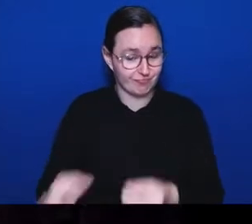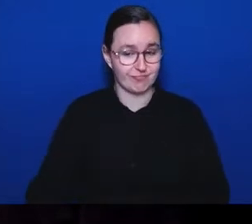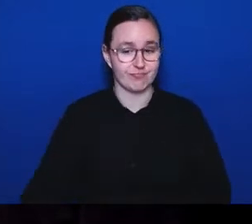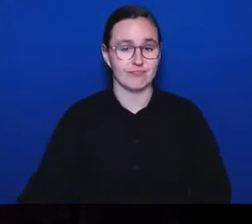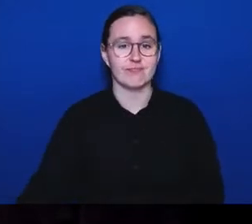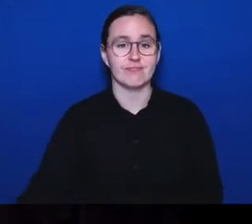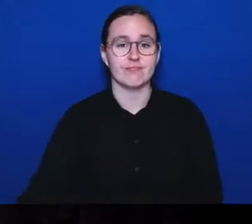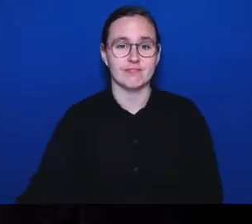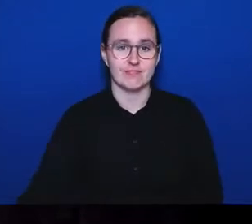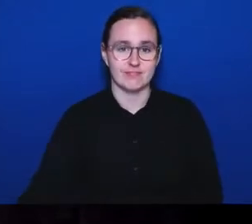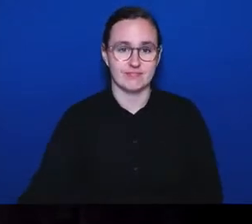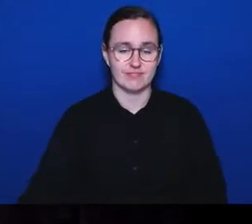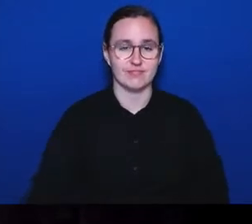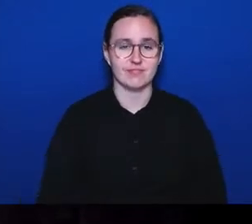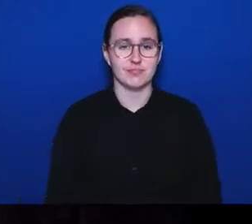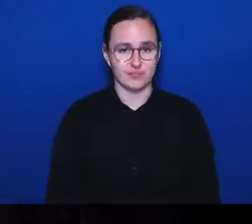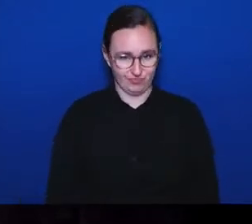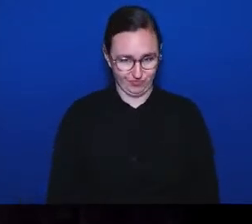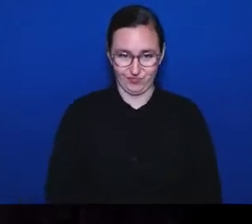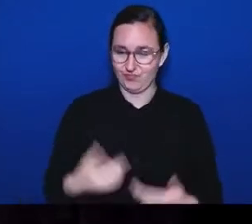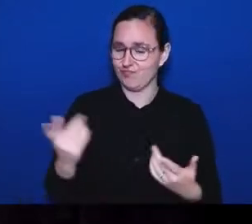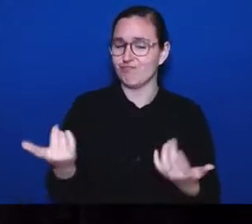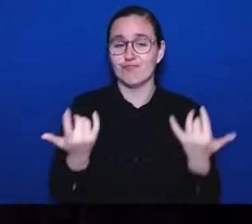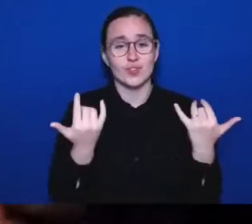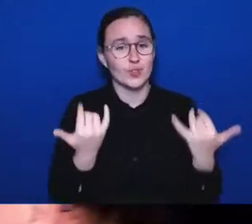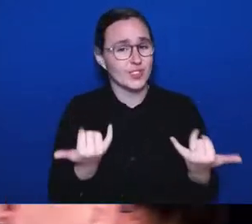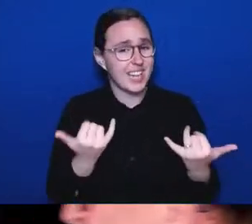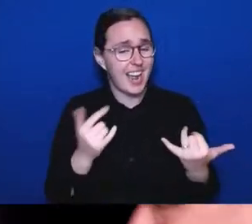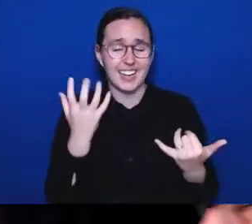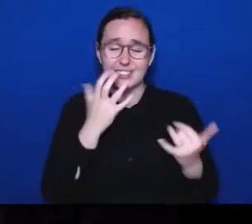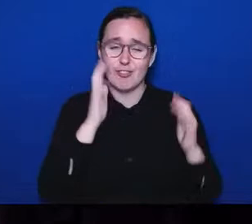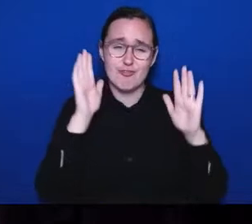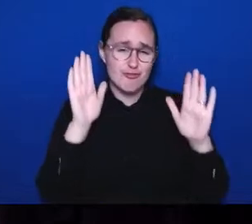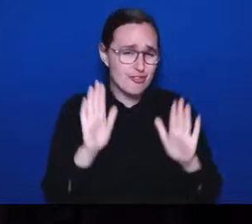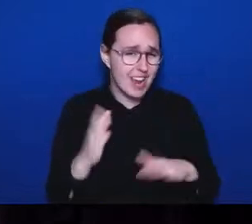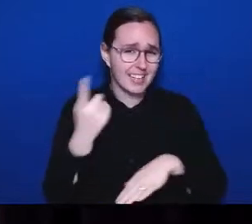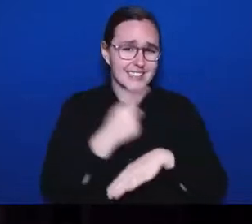BC, for all members of the Doctors of BC.